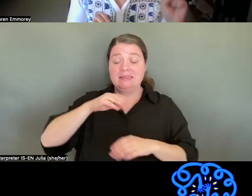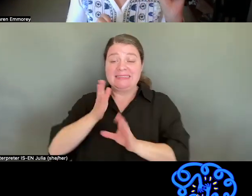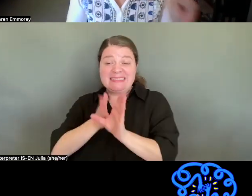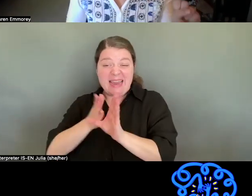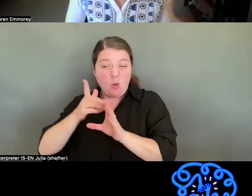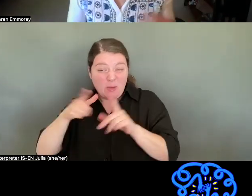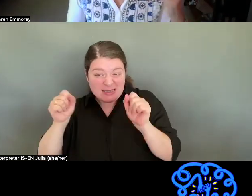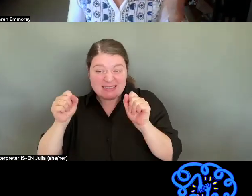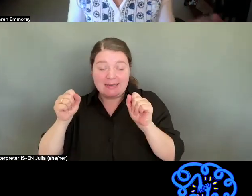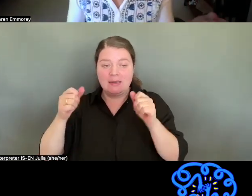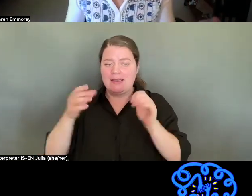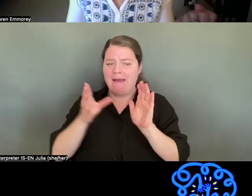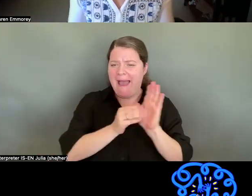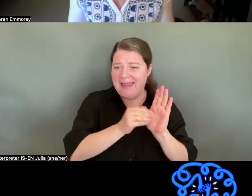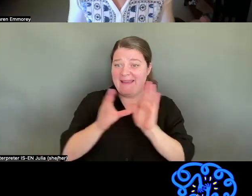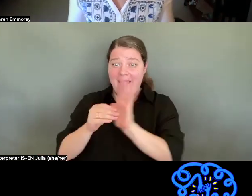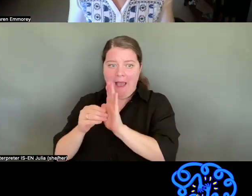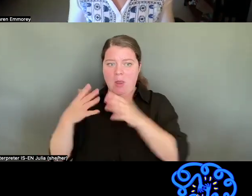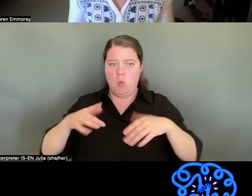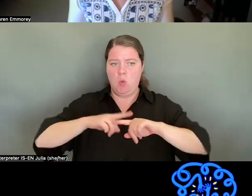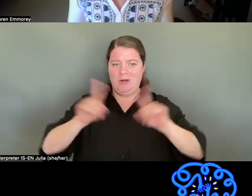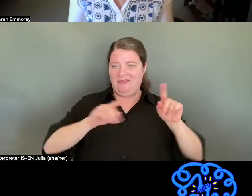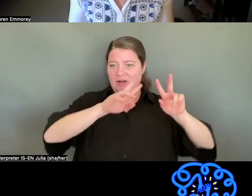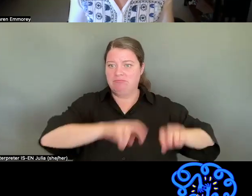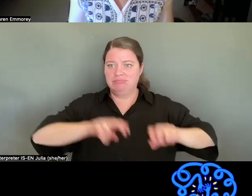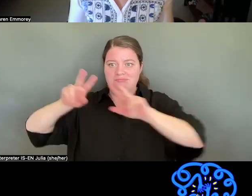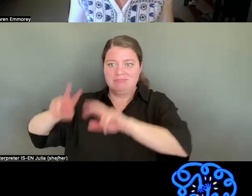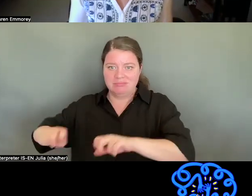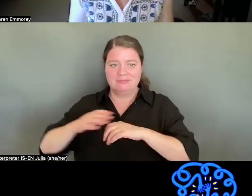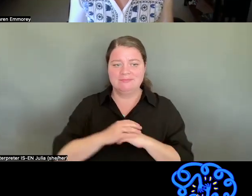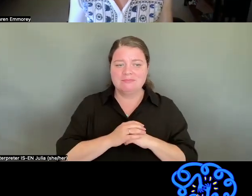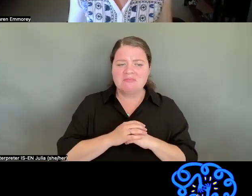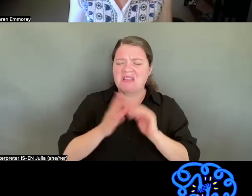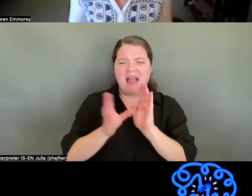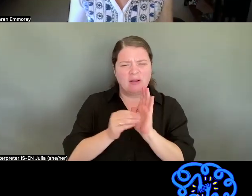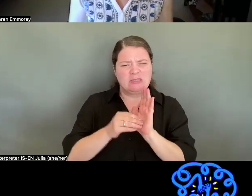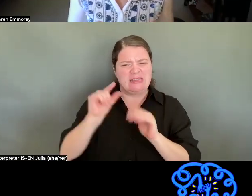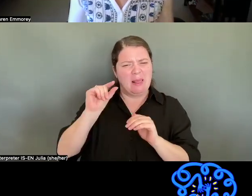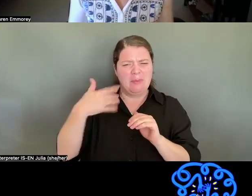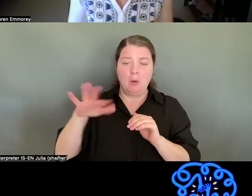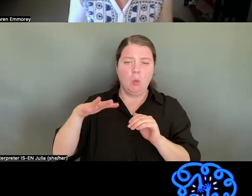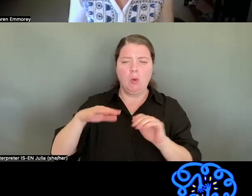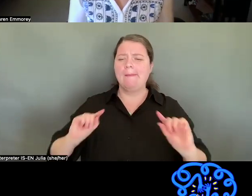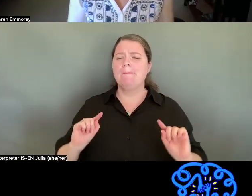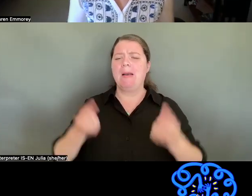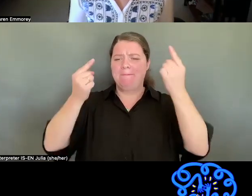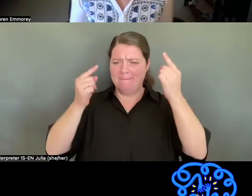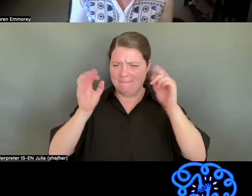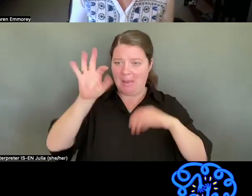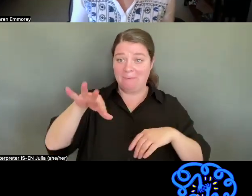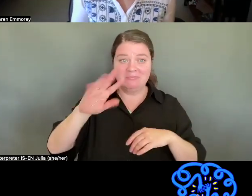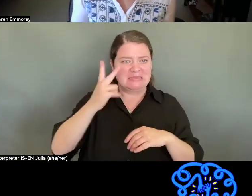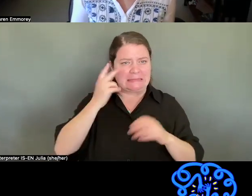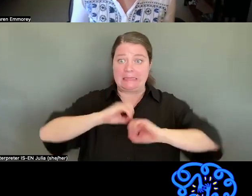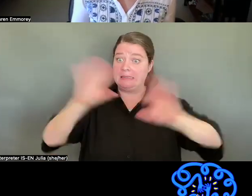have completely different semantic and phonological representations, but iconicity kind of challenges that because there's a clear relationship between the